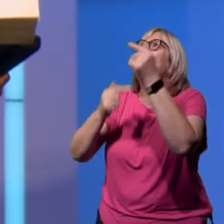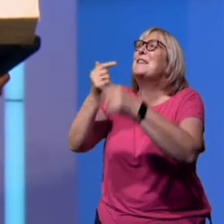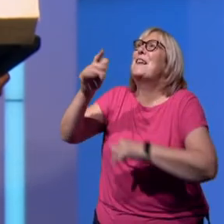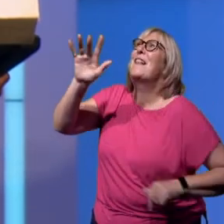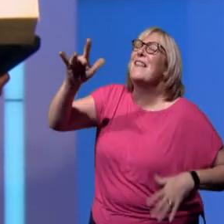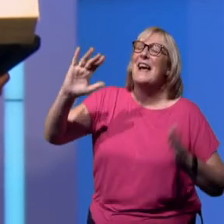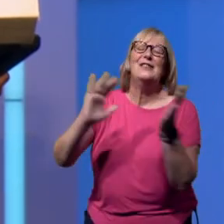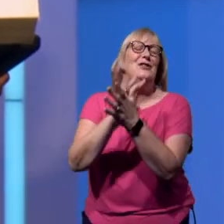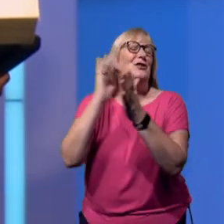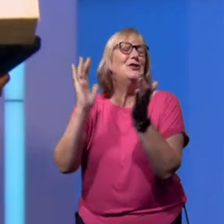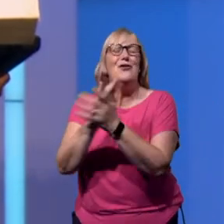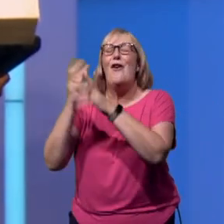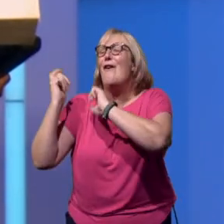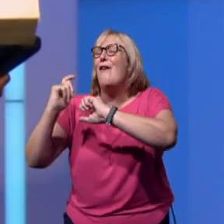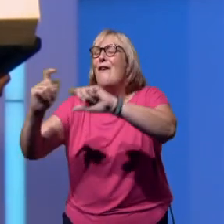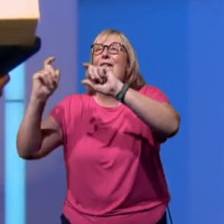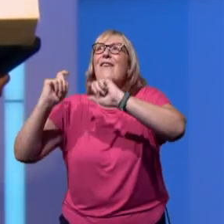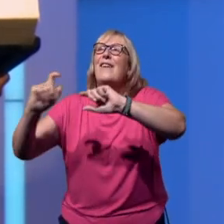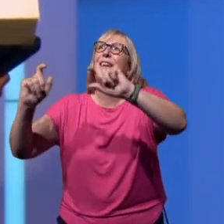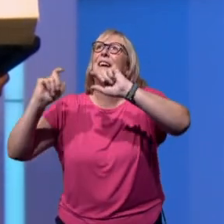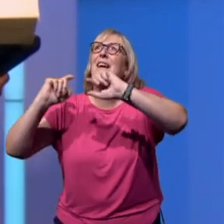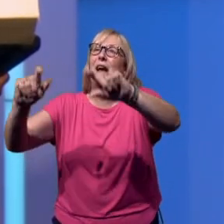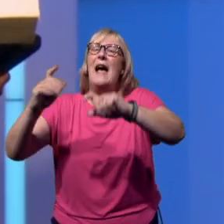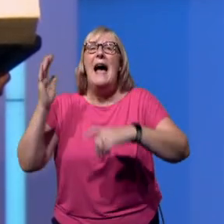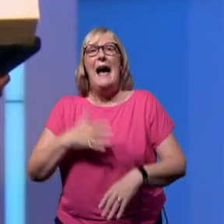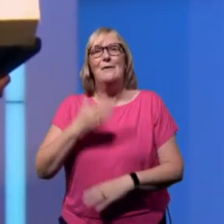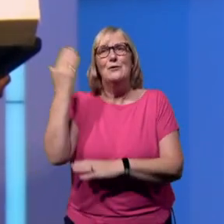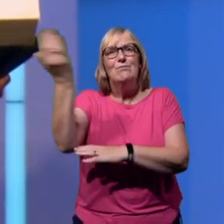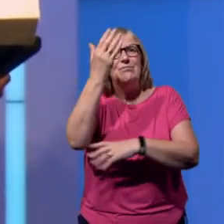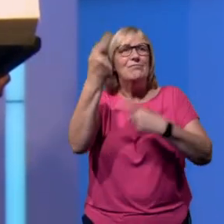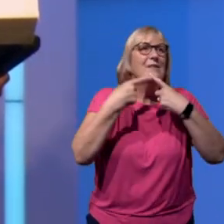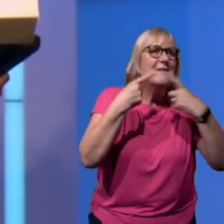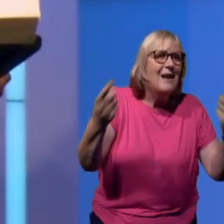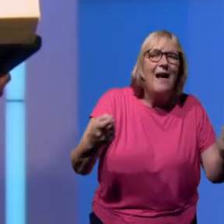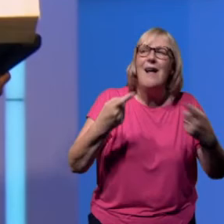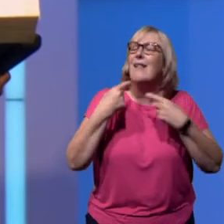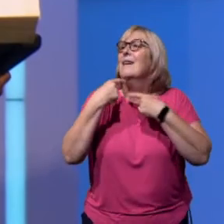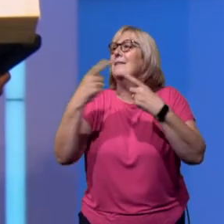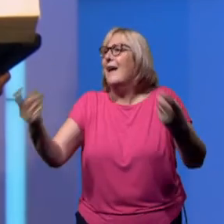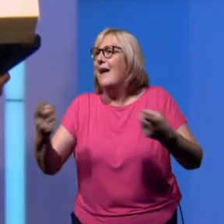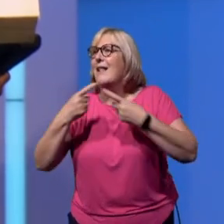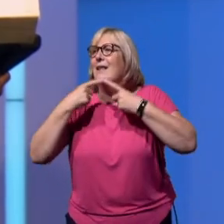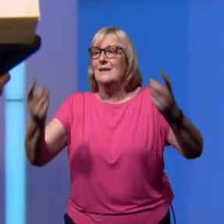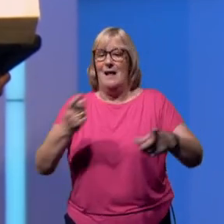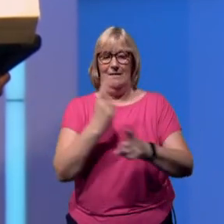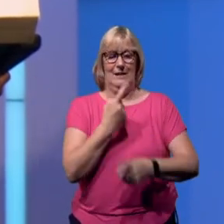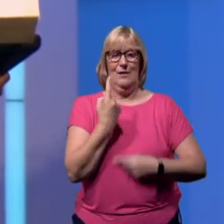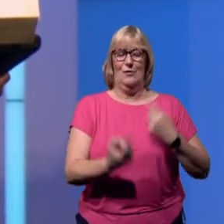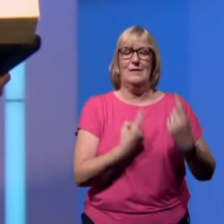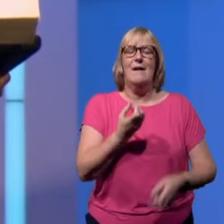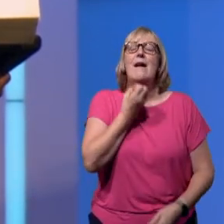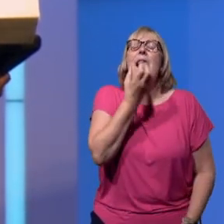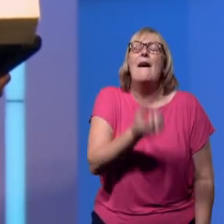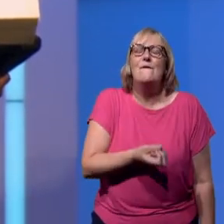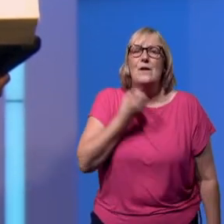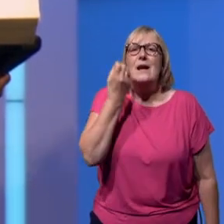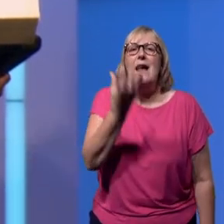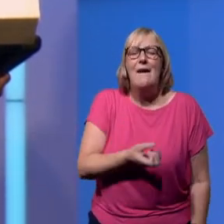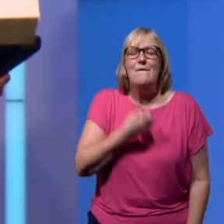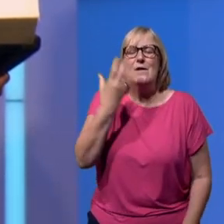joy. And we need to keep preaching it to ourselves day after day after